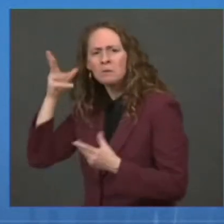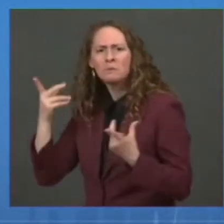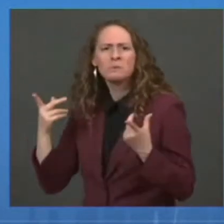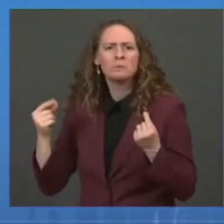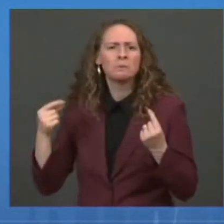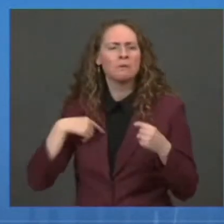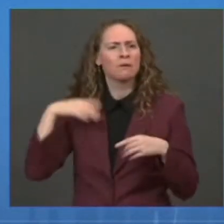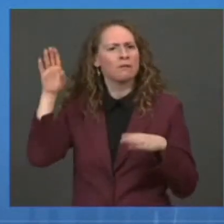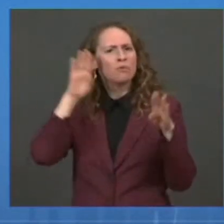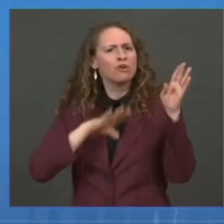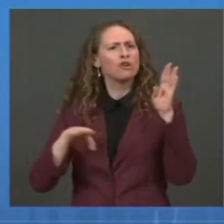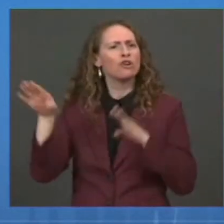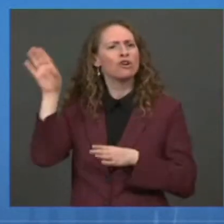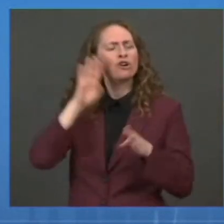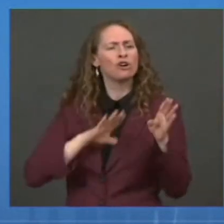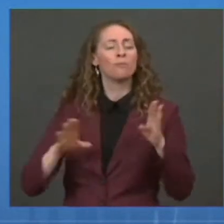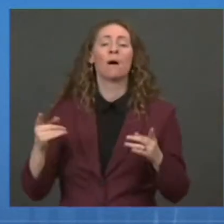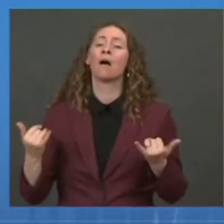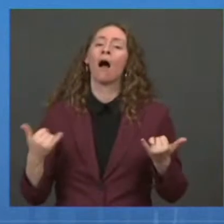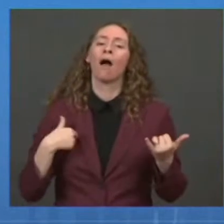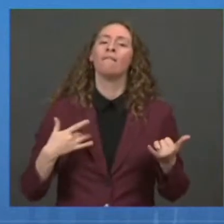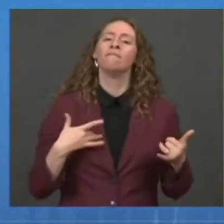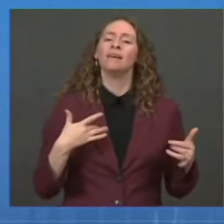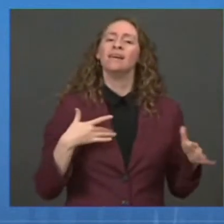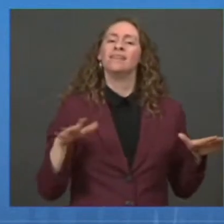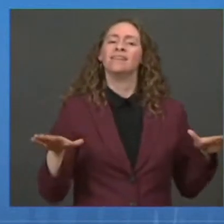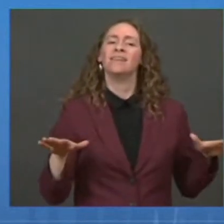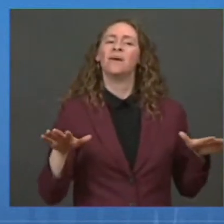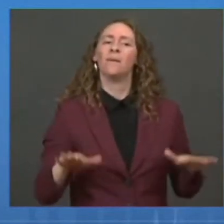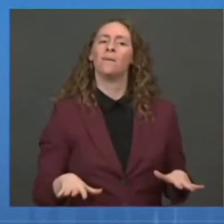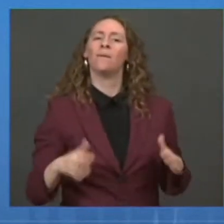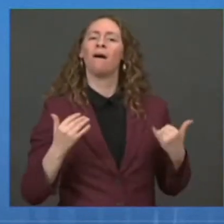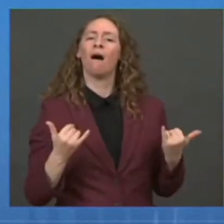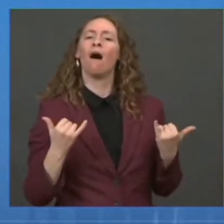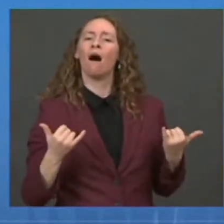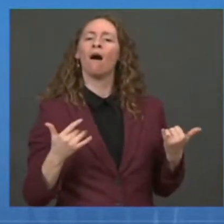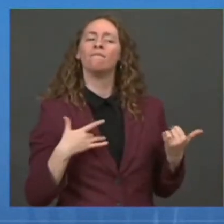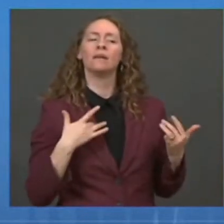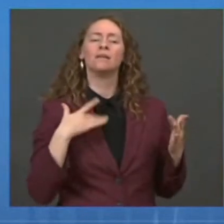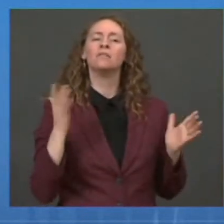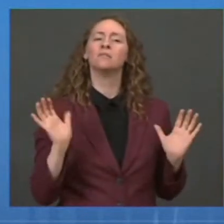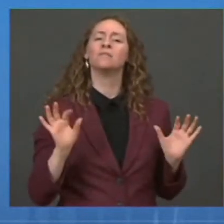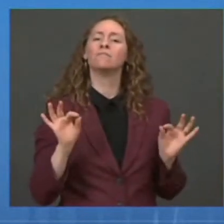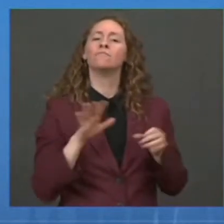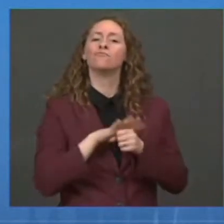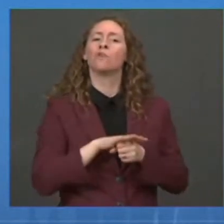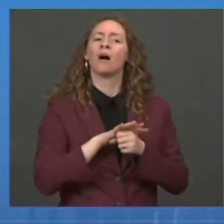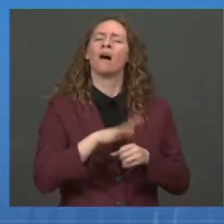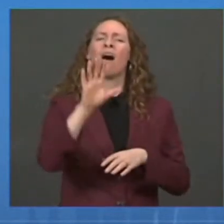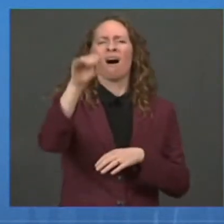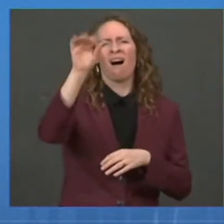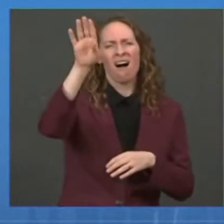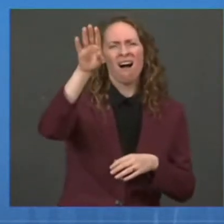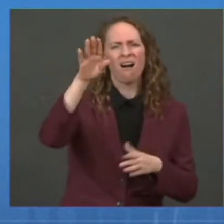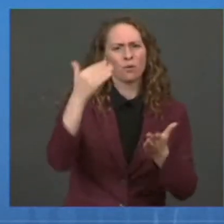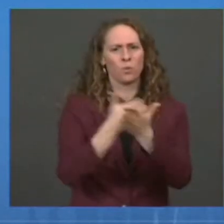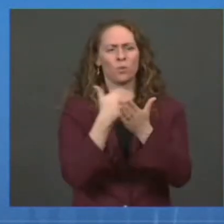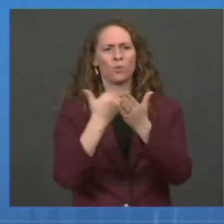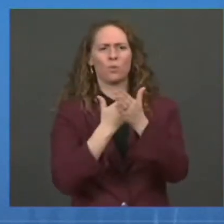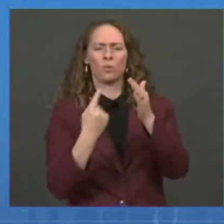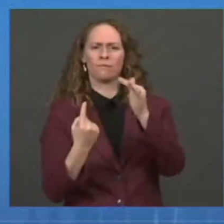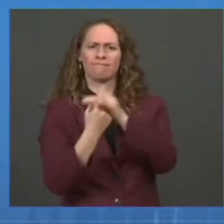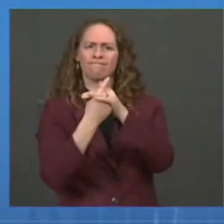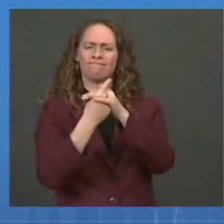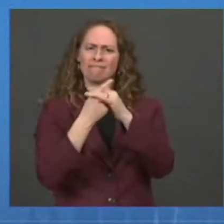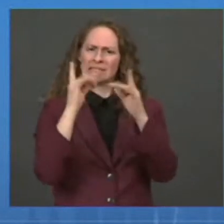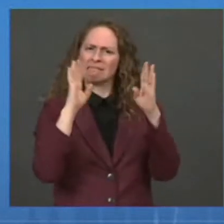by the extraordinary strides that we made in the past year. Yes, Omicron is concerning, and yes, we're still working toward better understanding it.